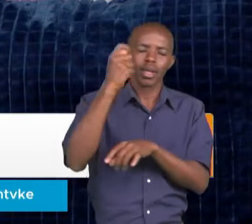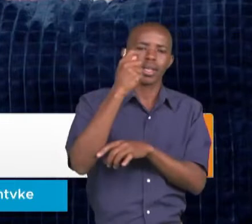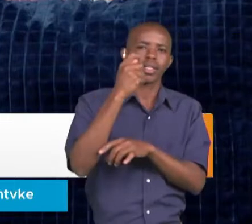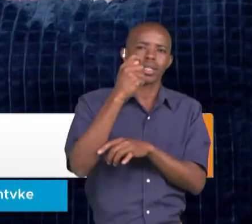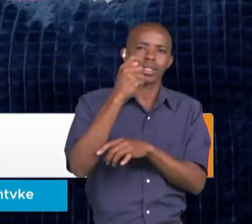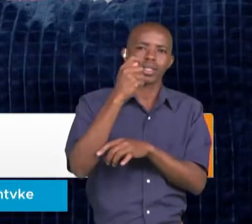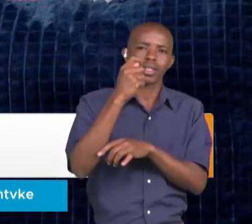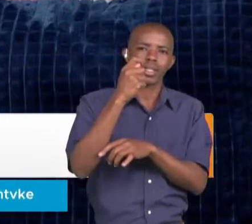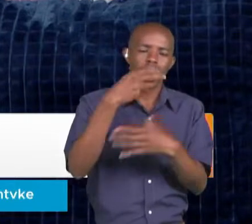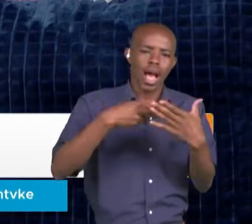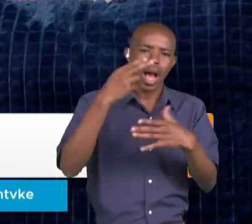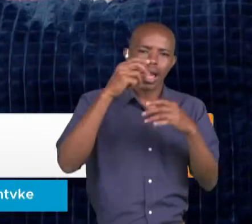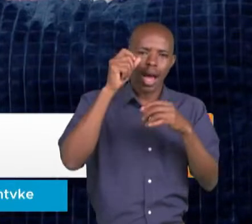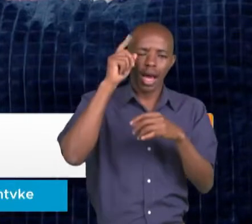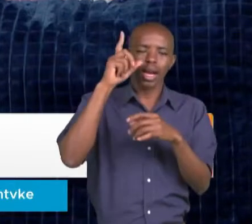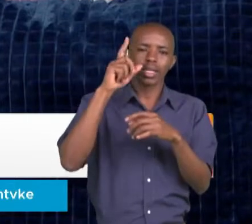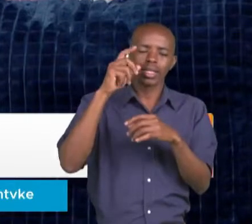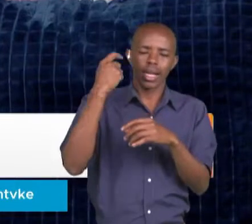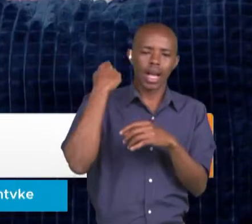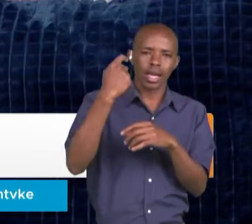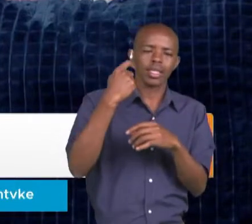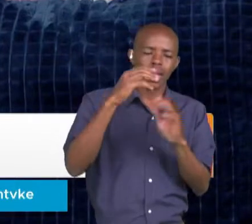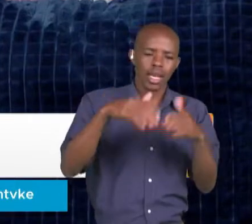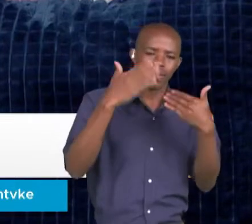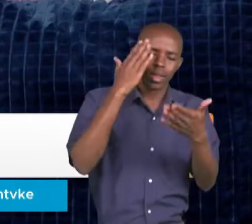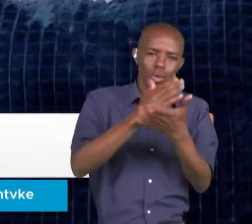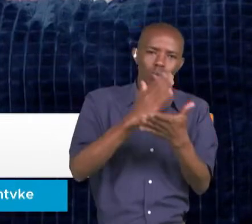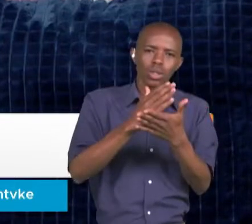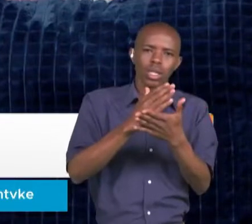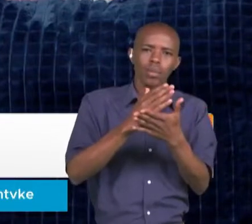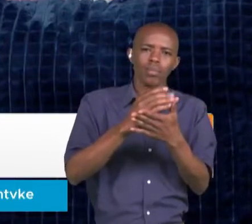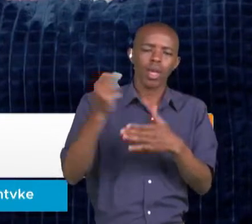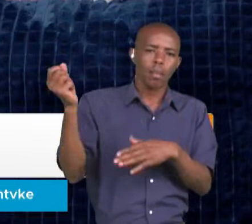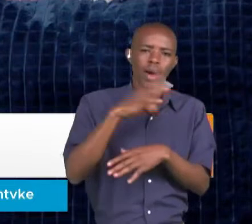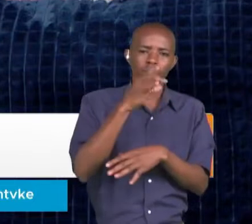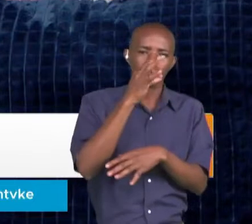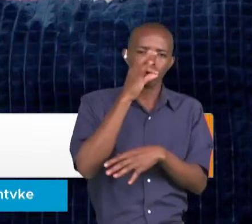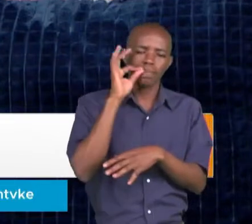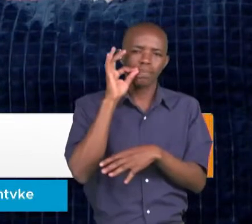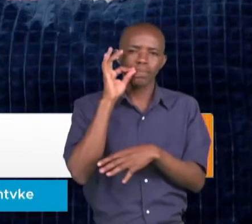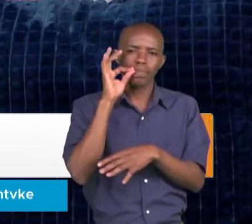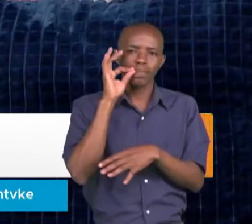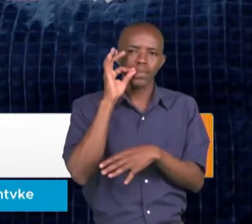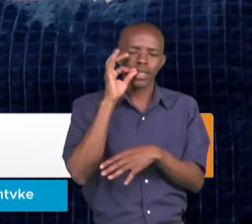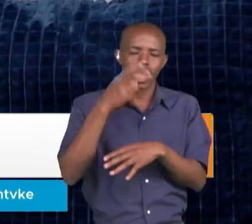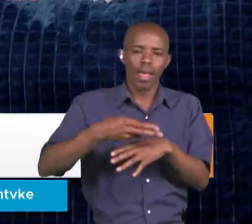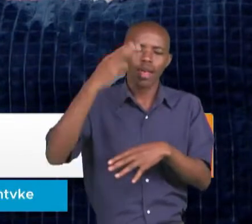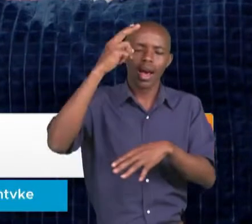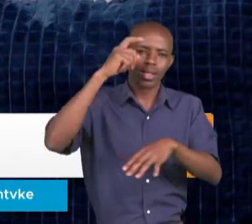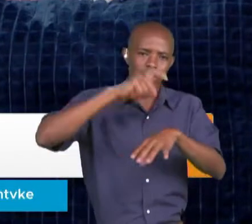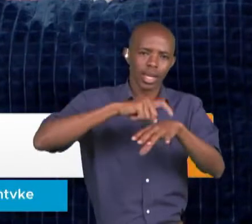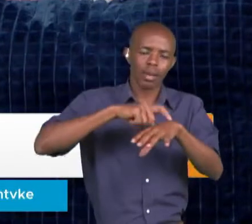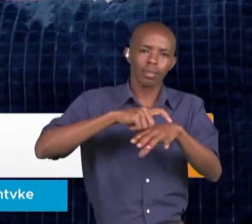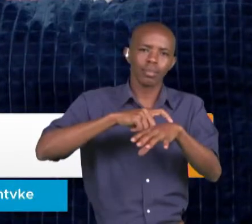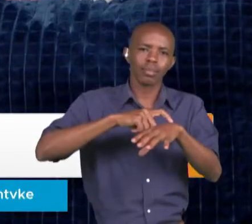its highest alert currently, and given the fact that, by the way, the month of Ramadan for us is the highest season